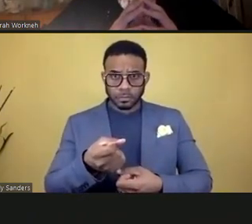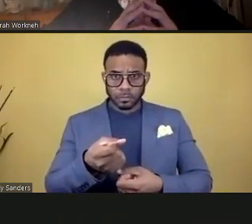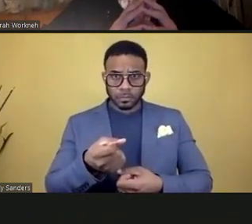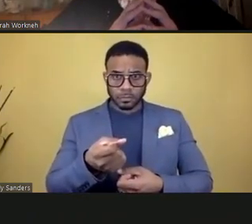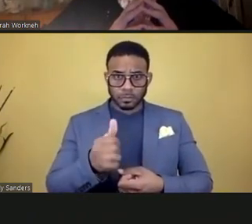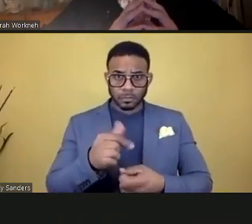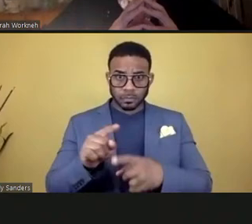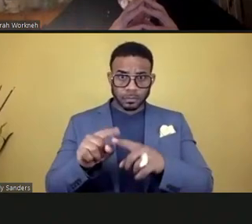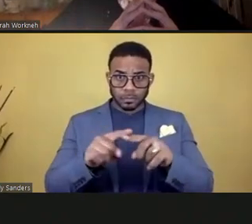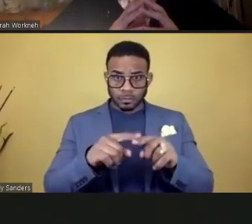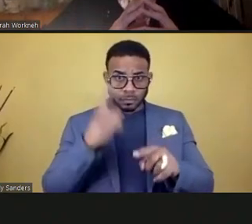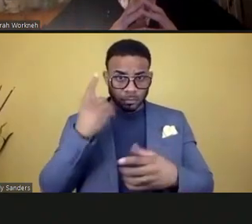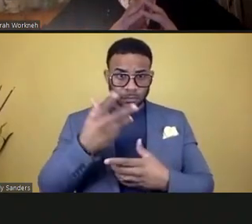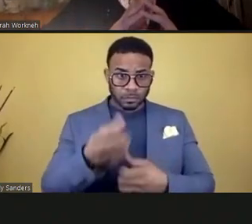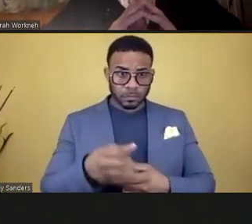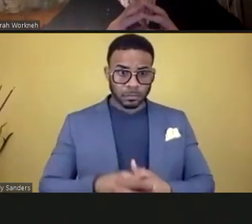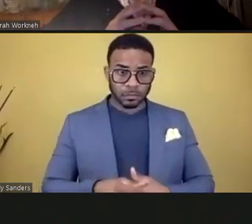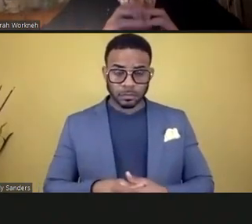and the conditions for trust?